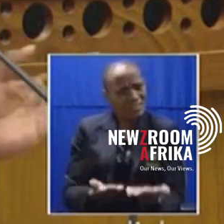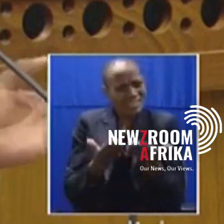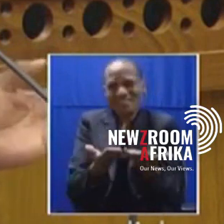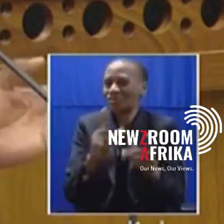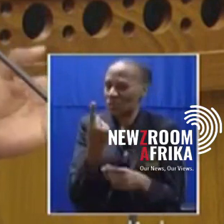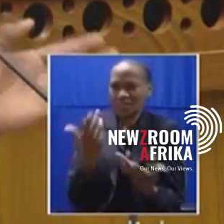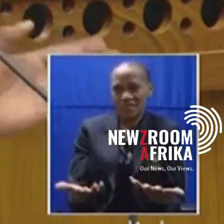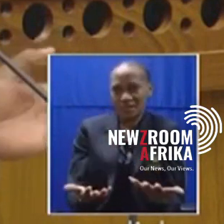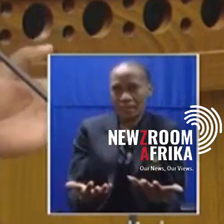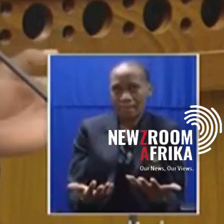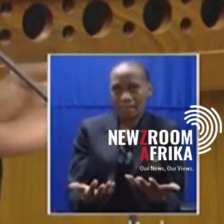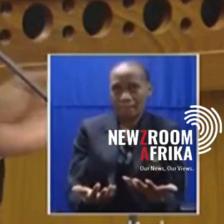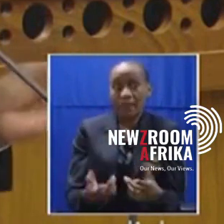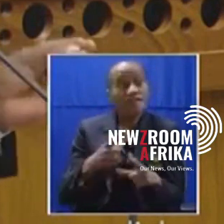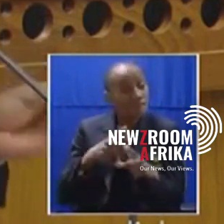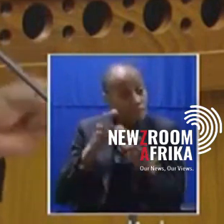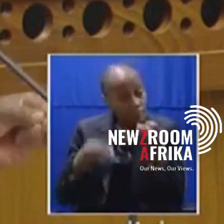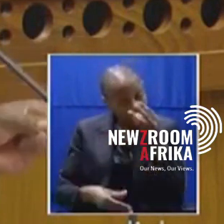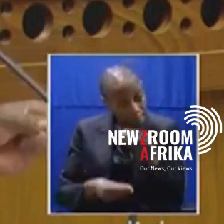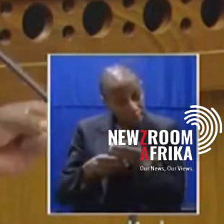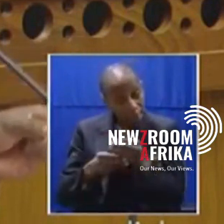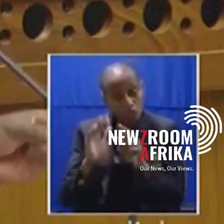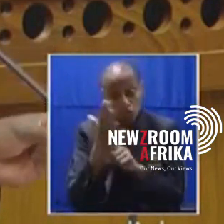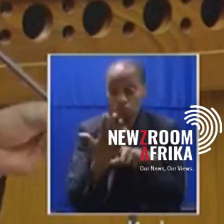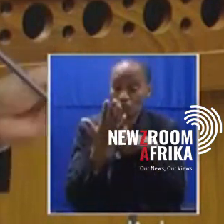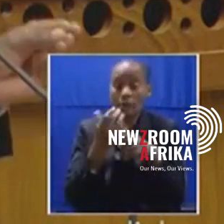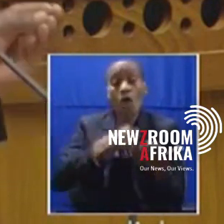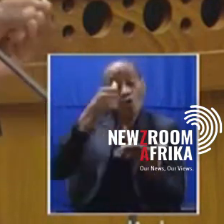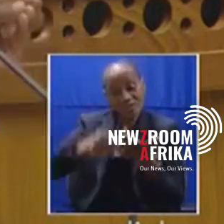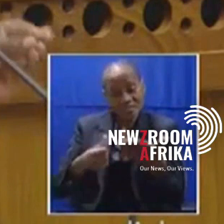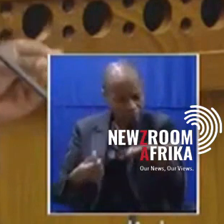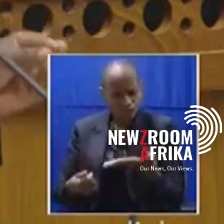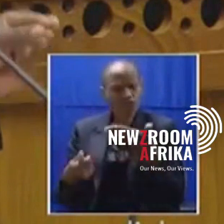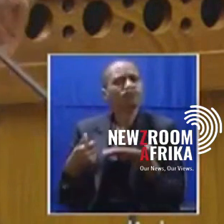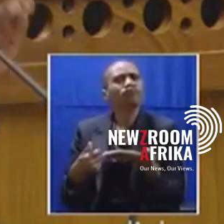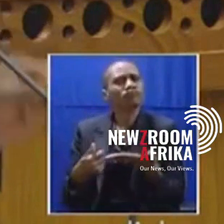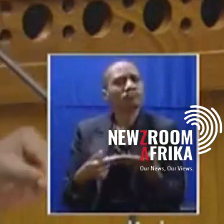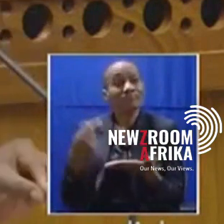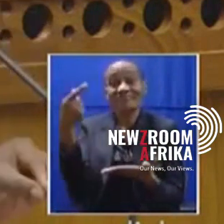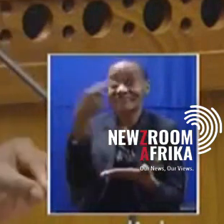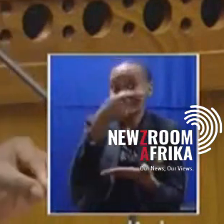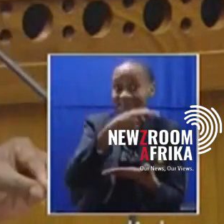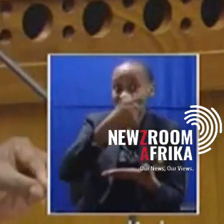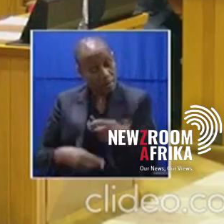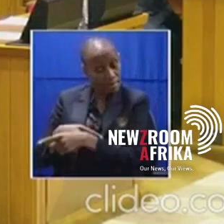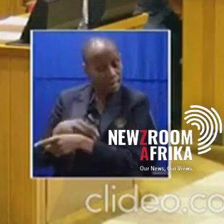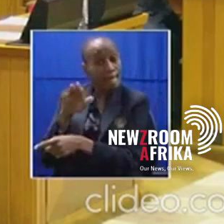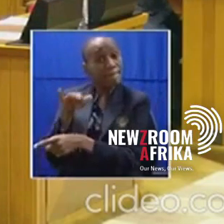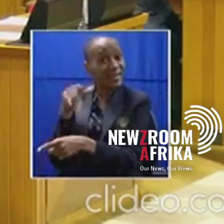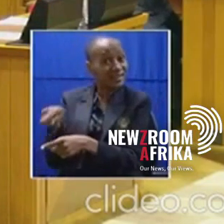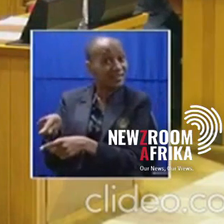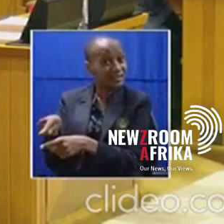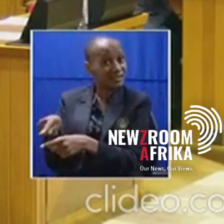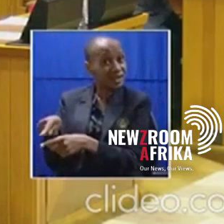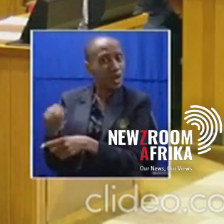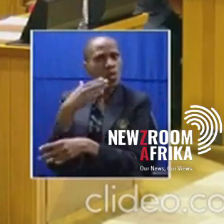he actually even showed me a contract that he signed with Bosasa. And